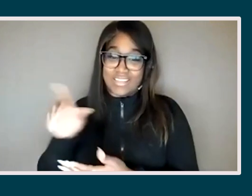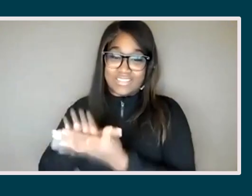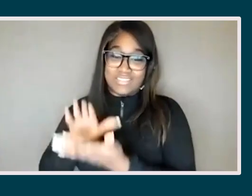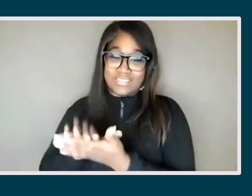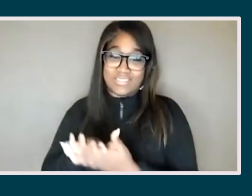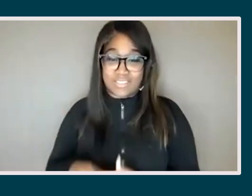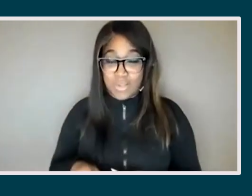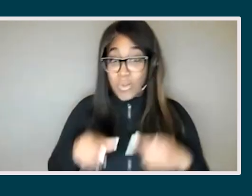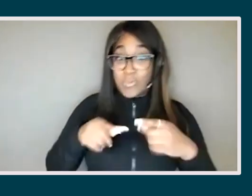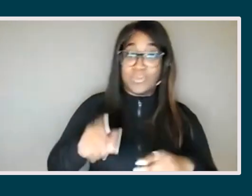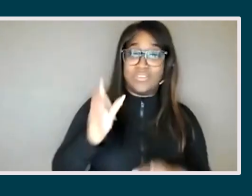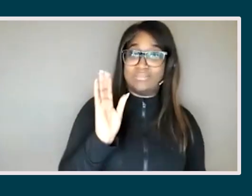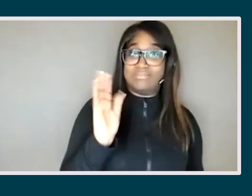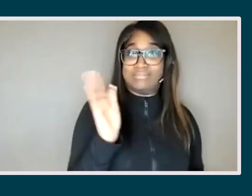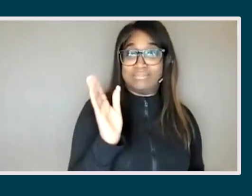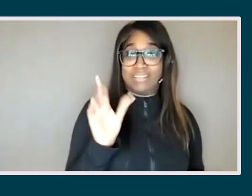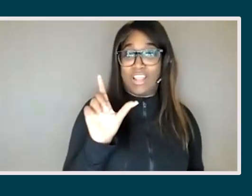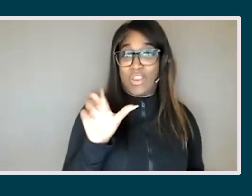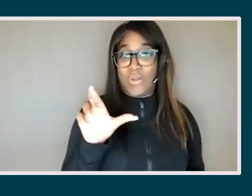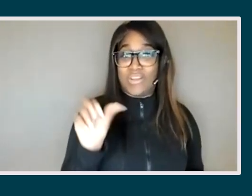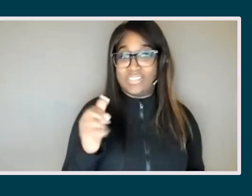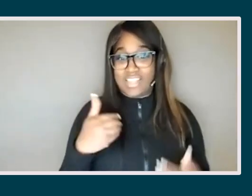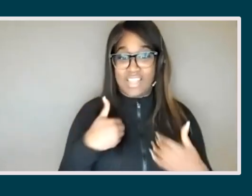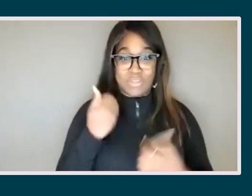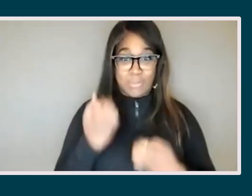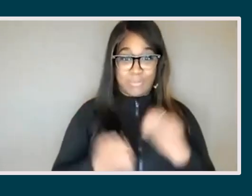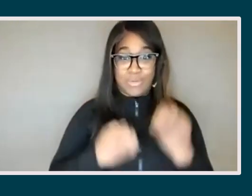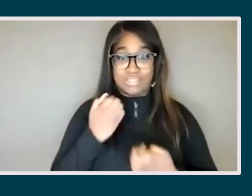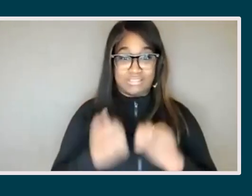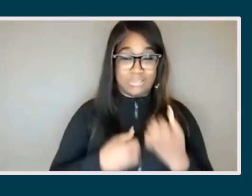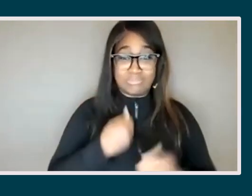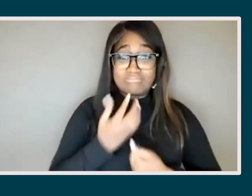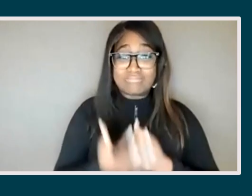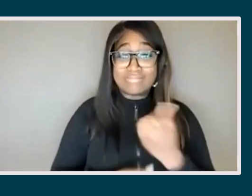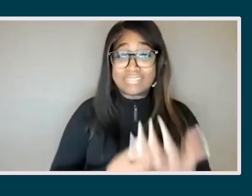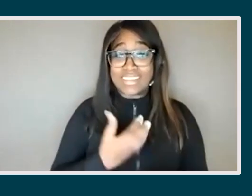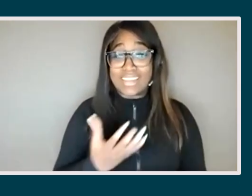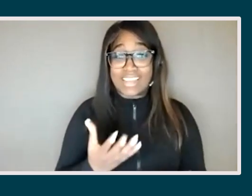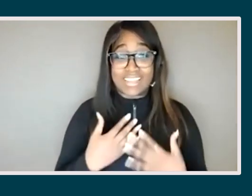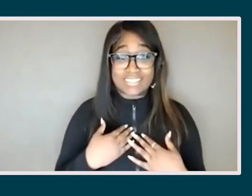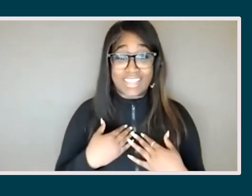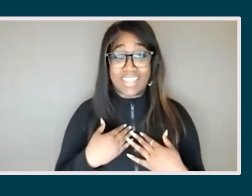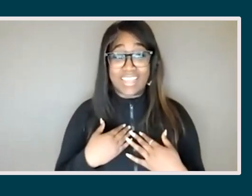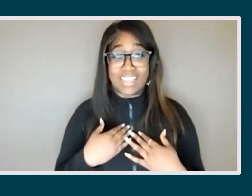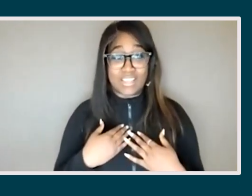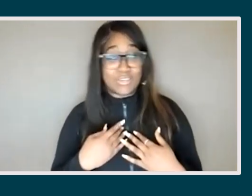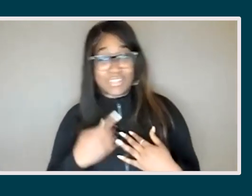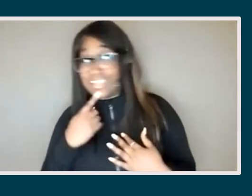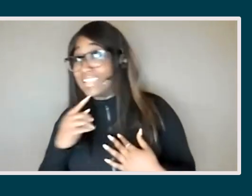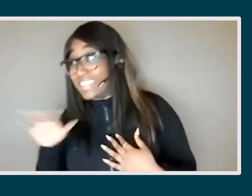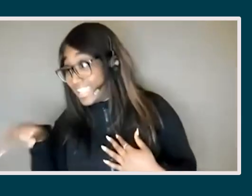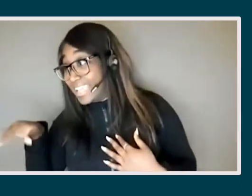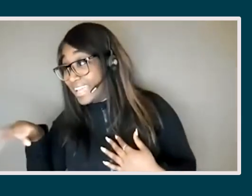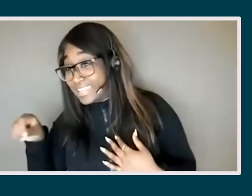Right while Laura was having her big emotional outpouring. They're like, yeah, real